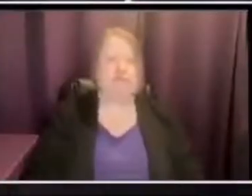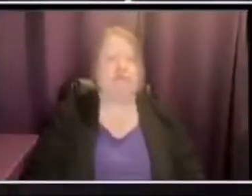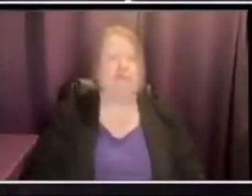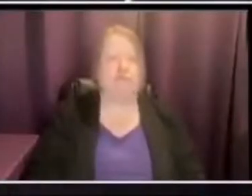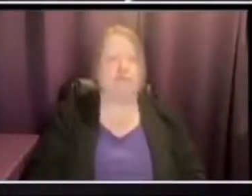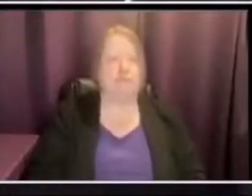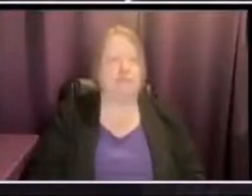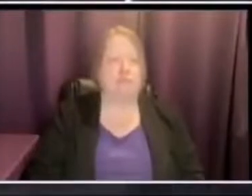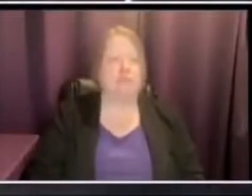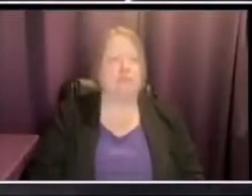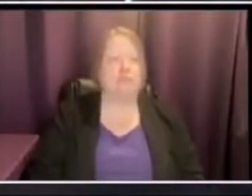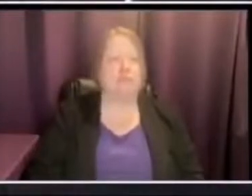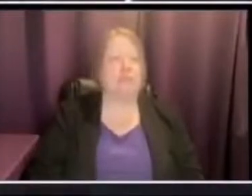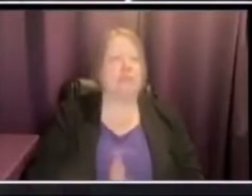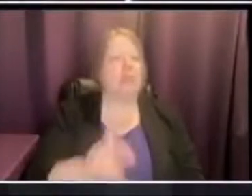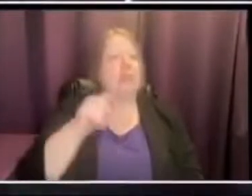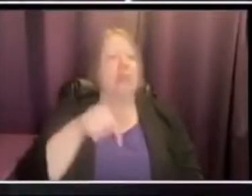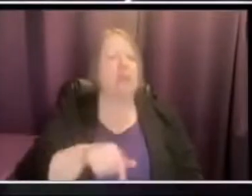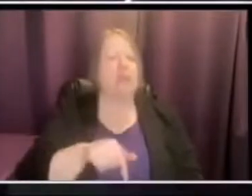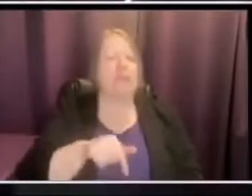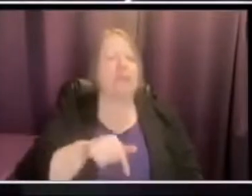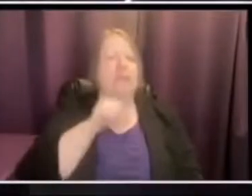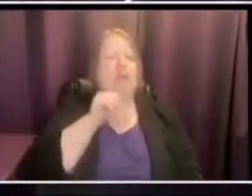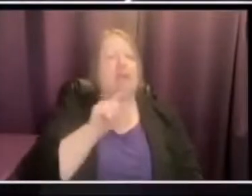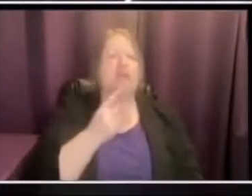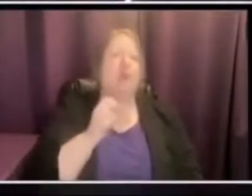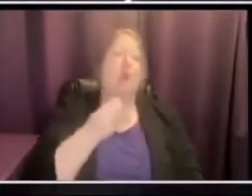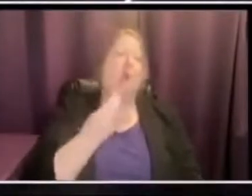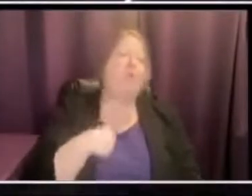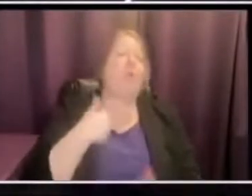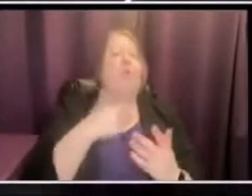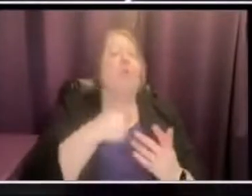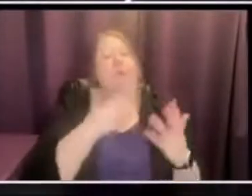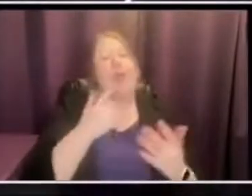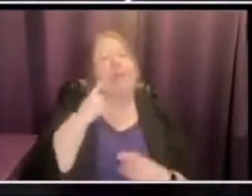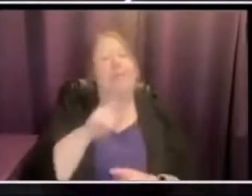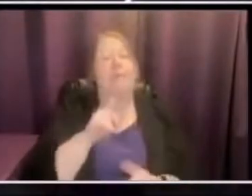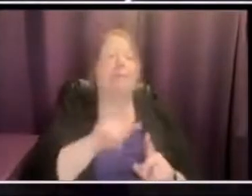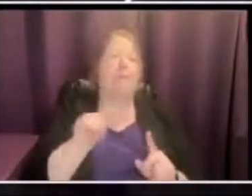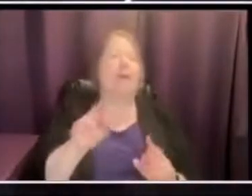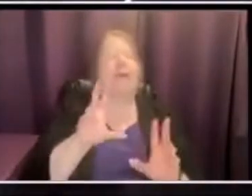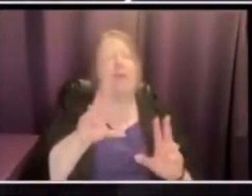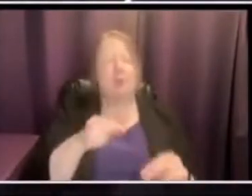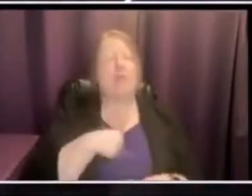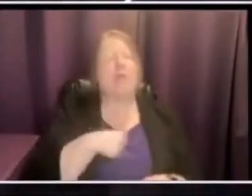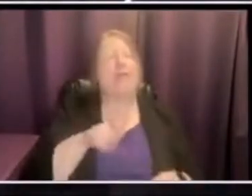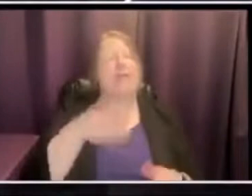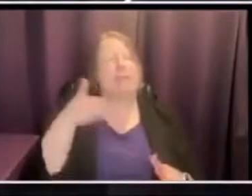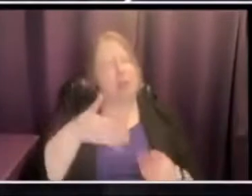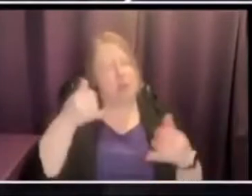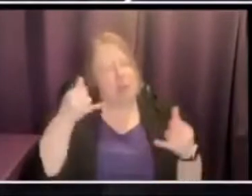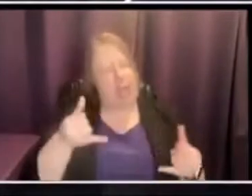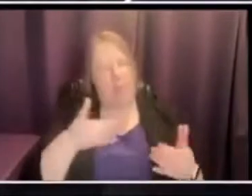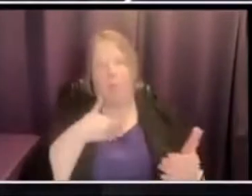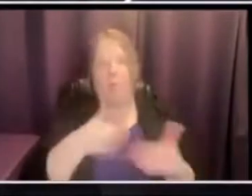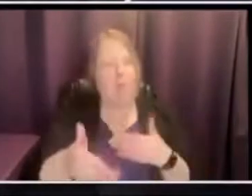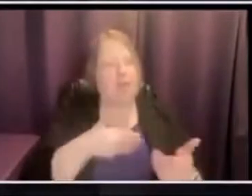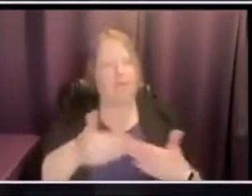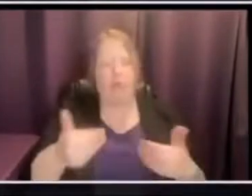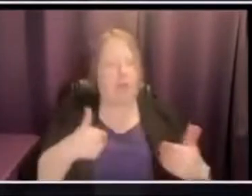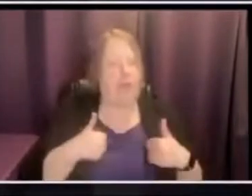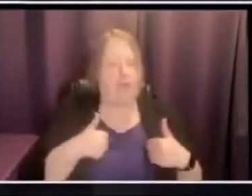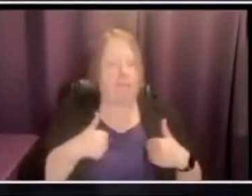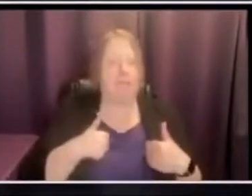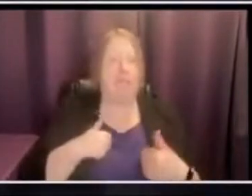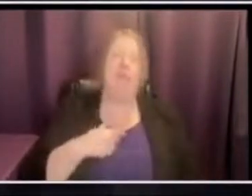This cannot be just we're waiting for so-and-so. We need them there now, whoever you got. You have, okay? You also have troops. This